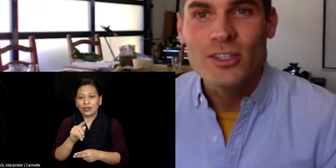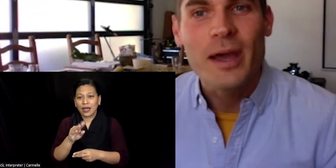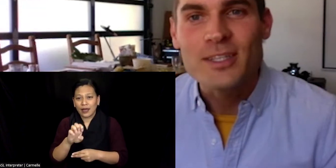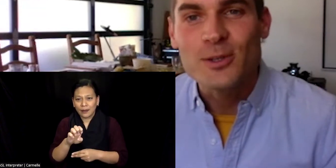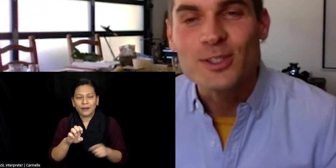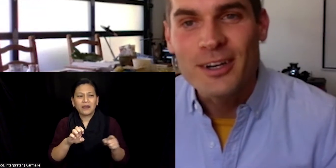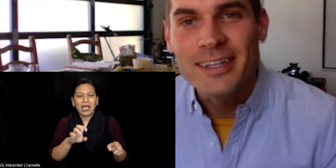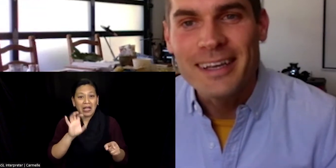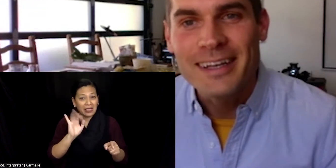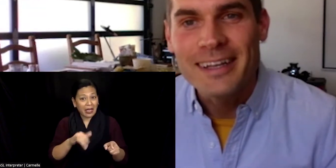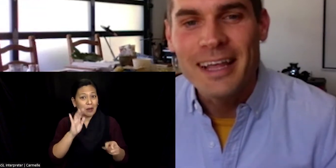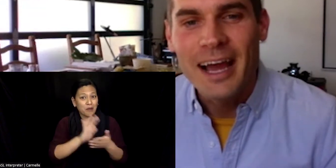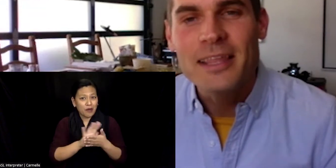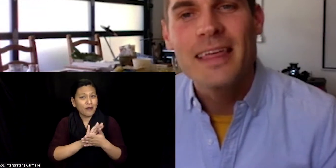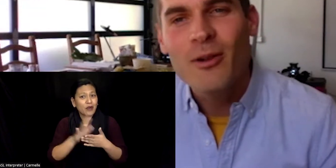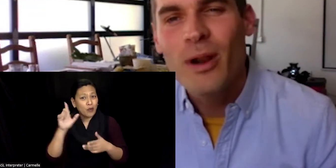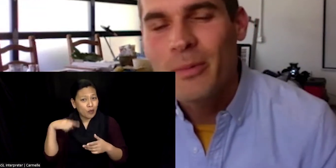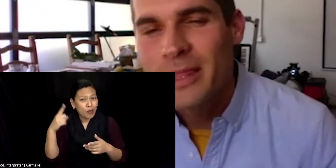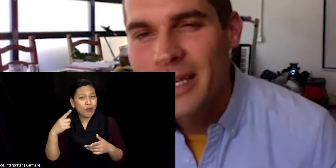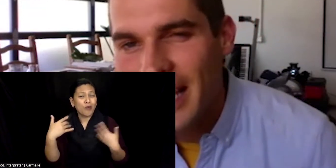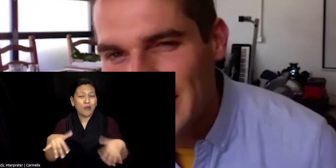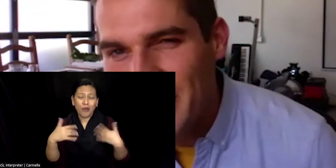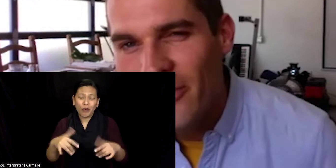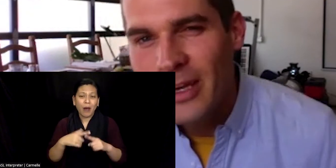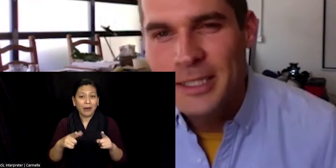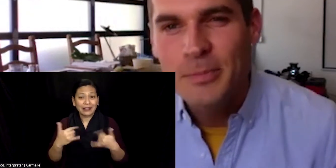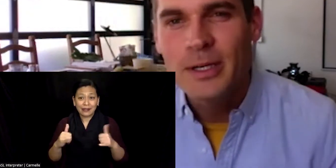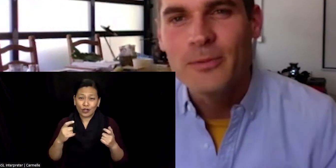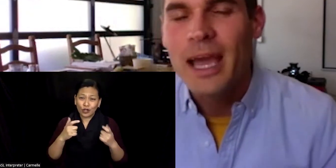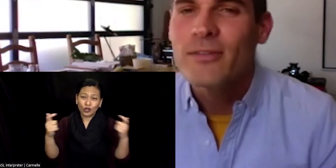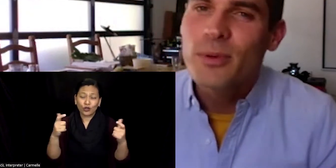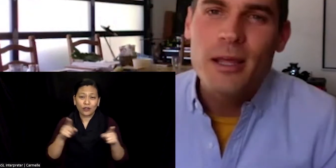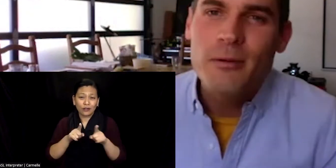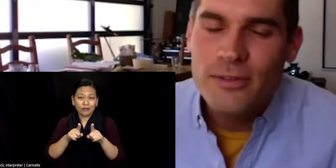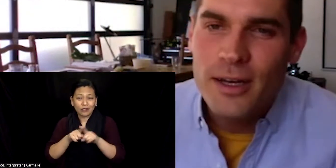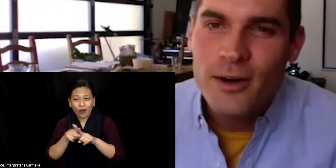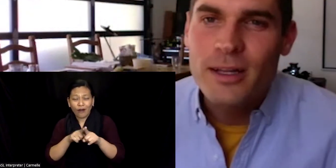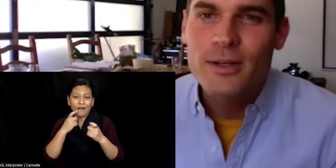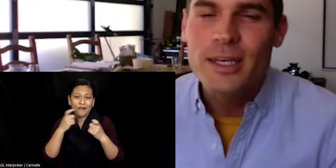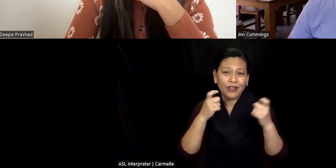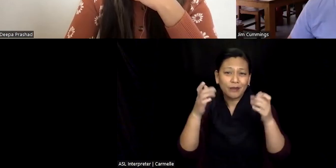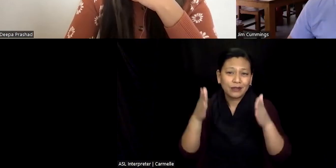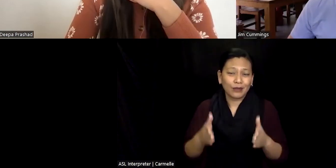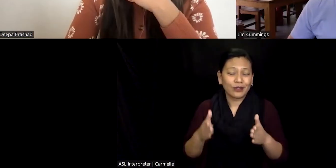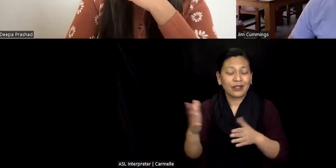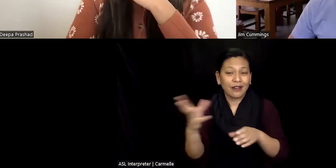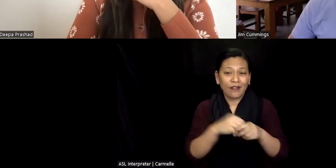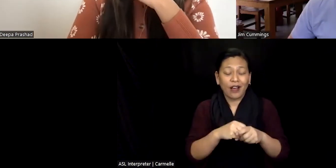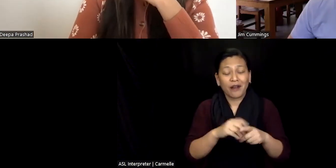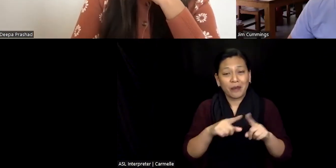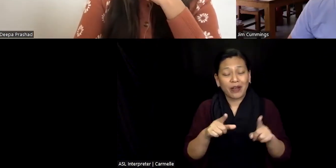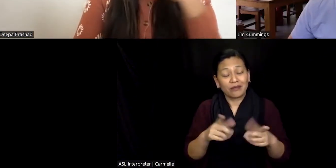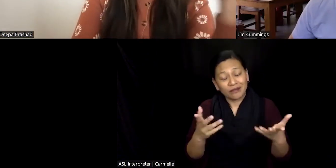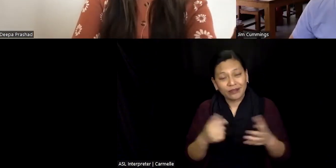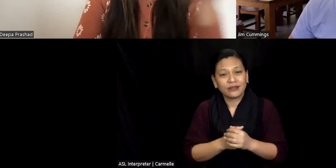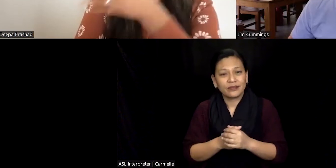also has a huge star in it. And I think that'll probably be the next step for us, but we haven't been able to find our way to do it yet. Yeah, and obviously,